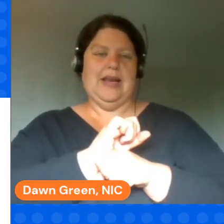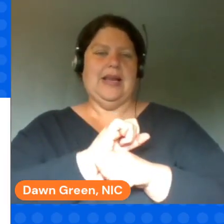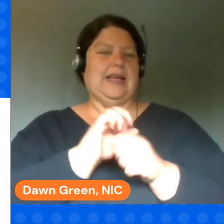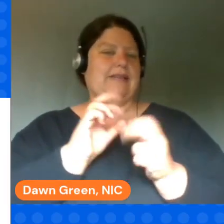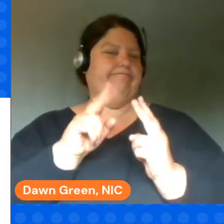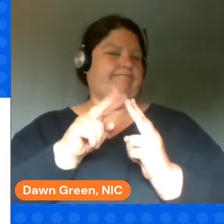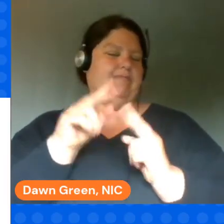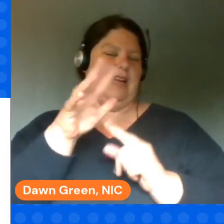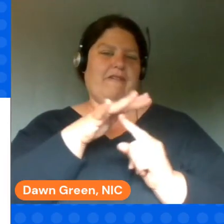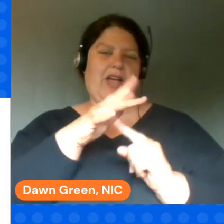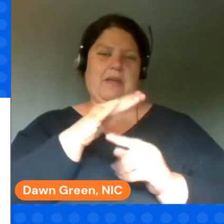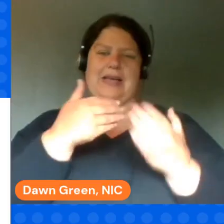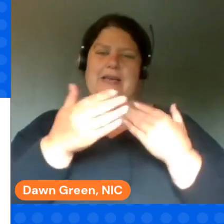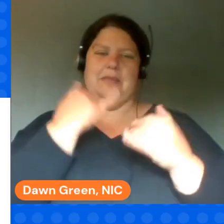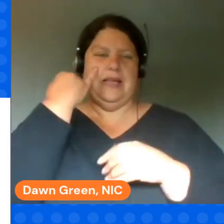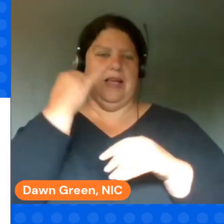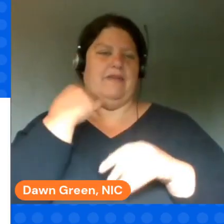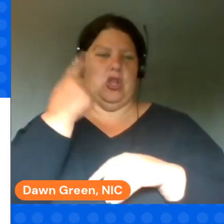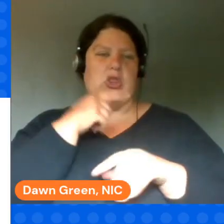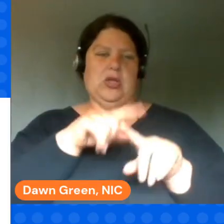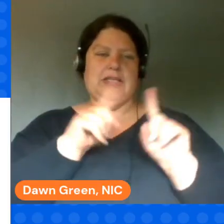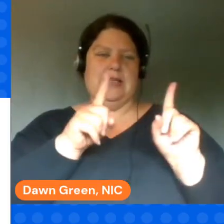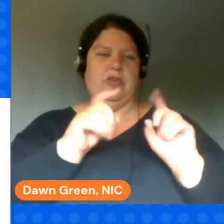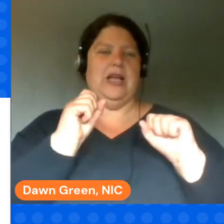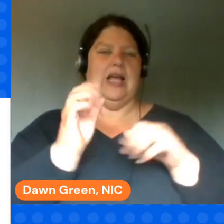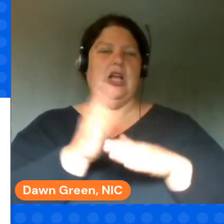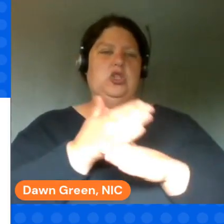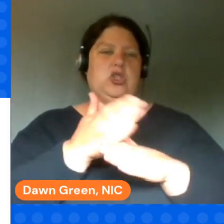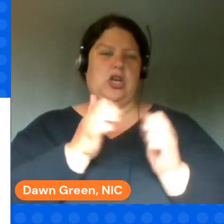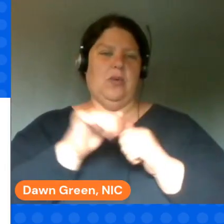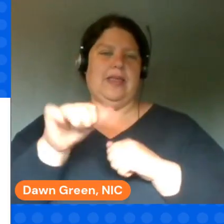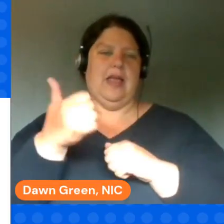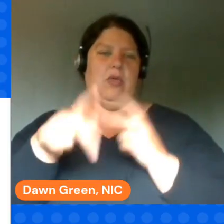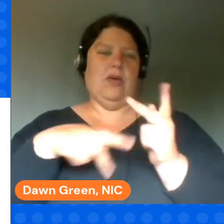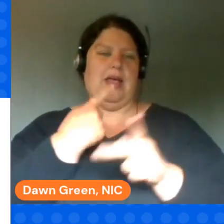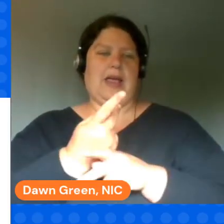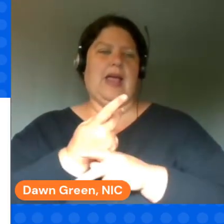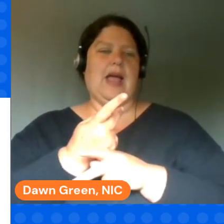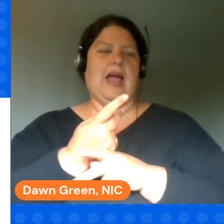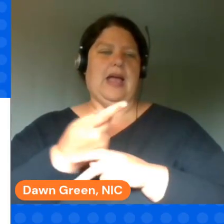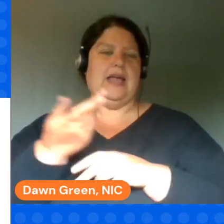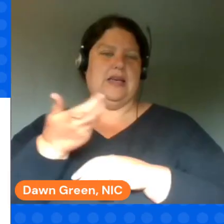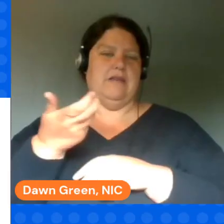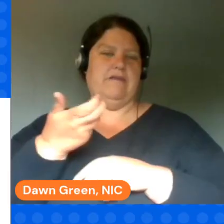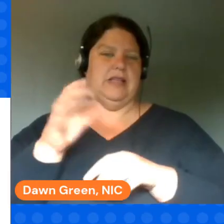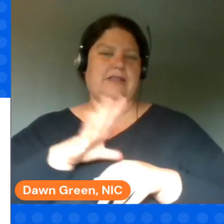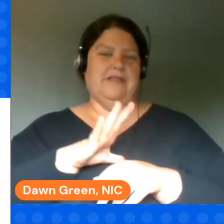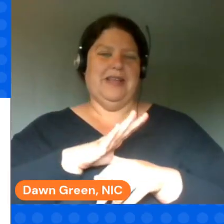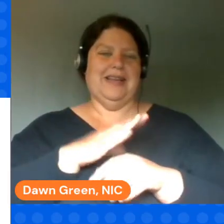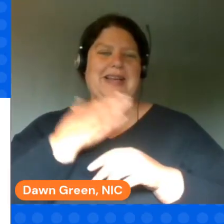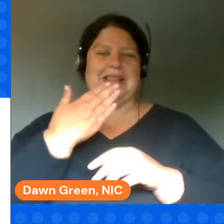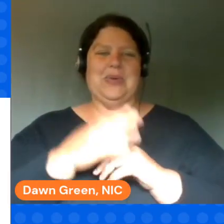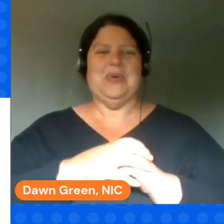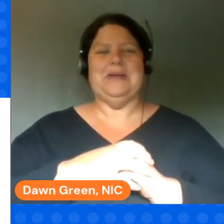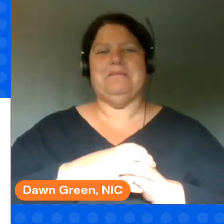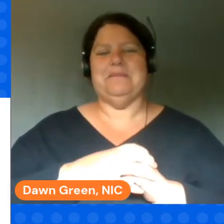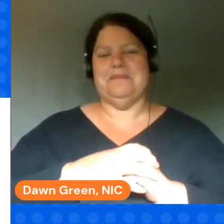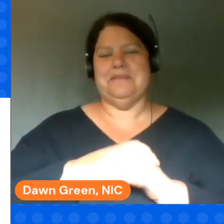So projects created in one place can be shared with the other type of devices just fine. So thanks, Eric. Cool,